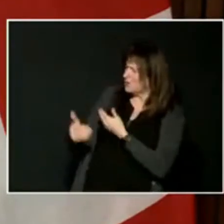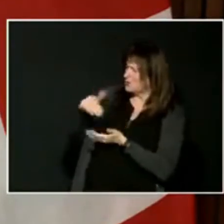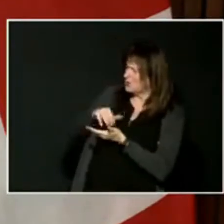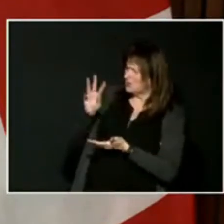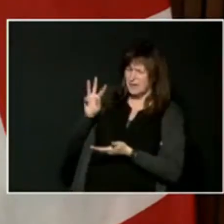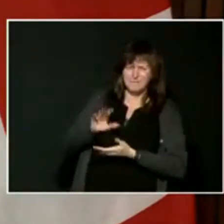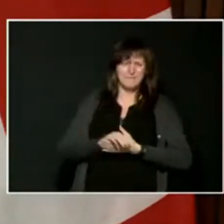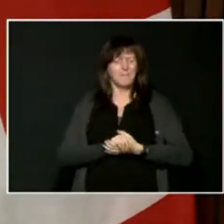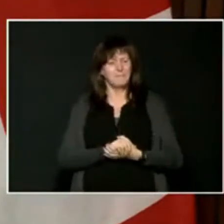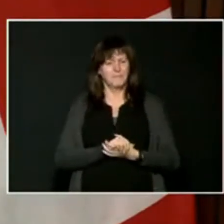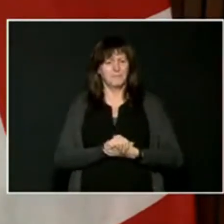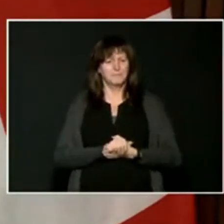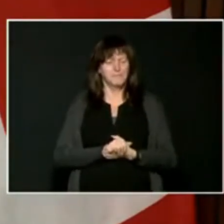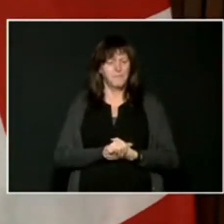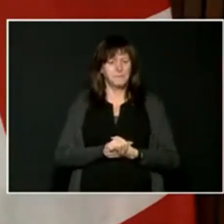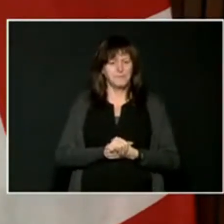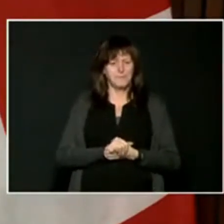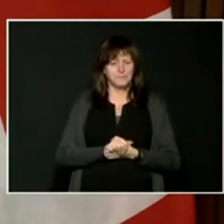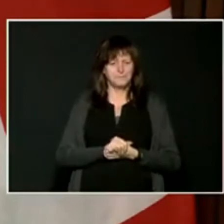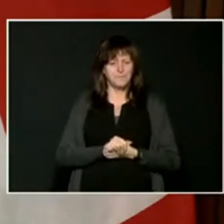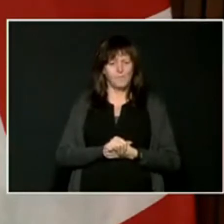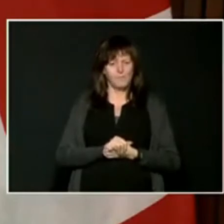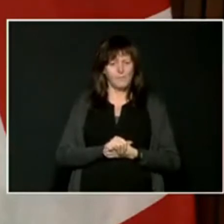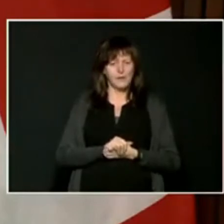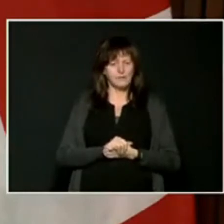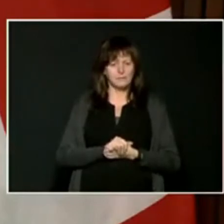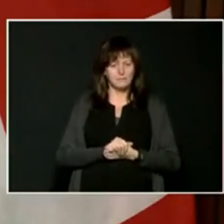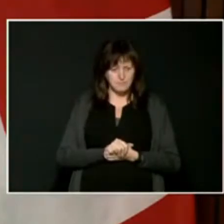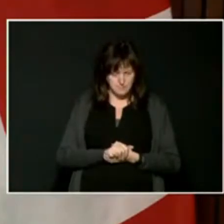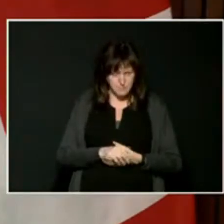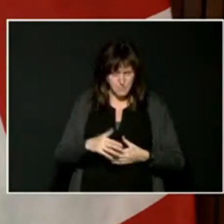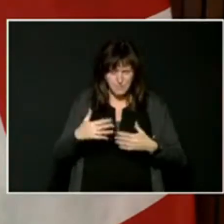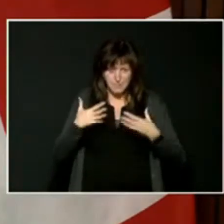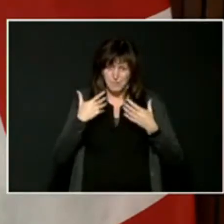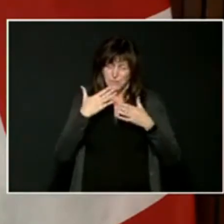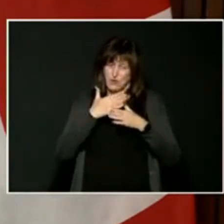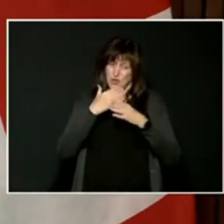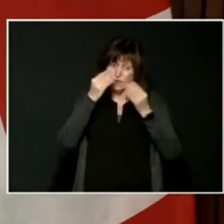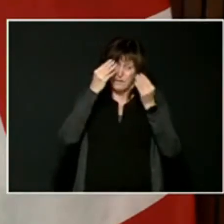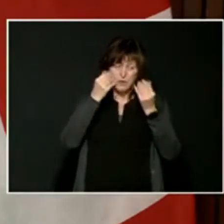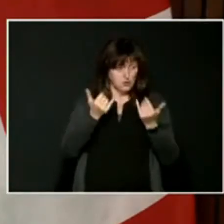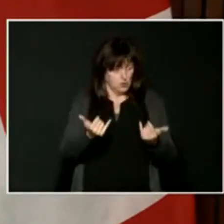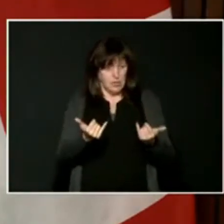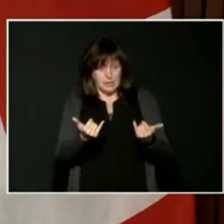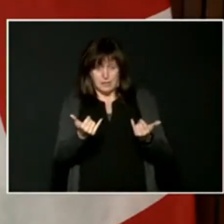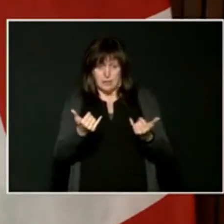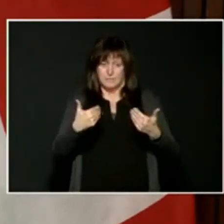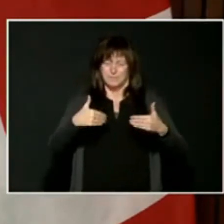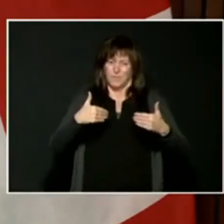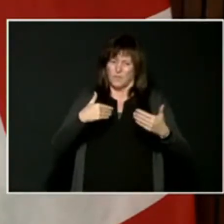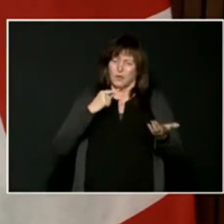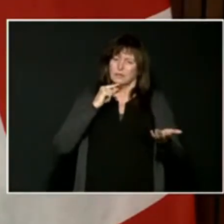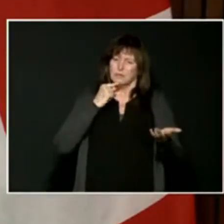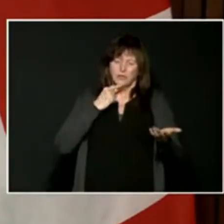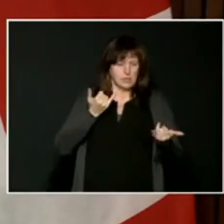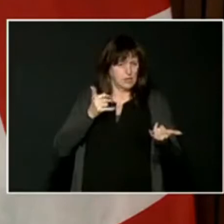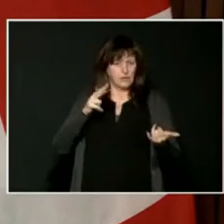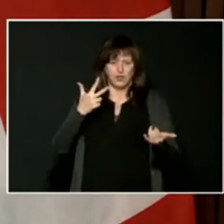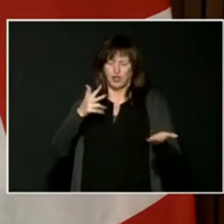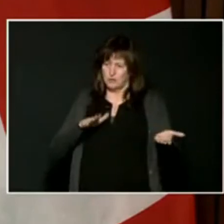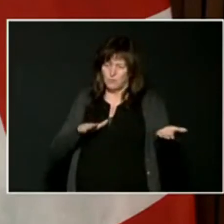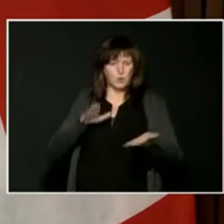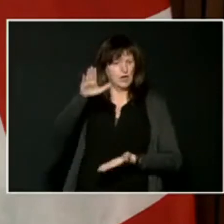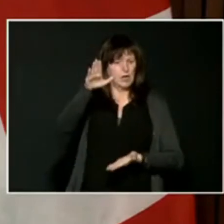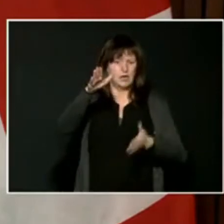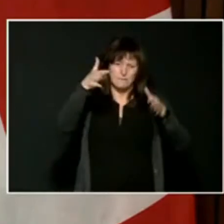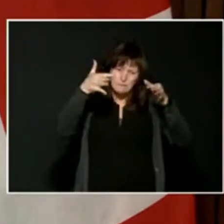So we will share a lot of challenging data today. We are in the third wave of the pandemic, and as the new variants spread, you will see